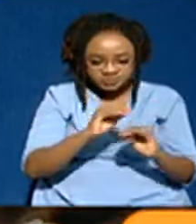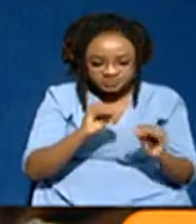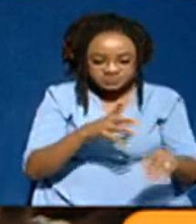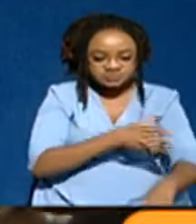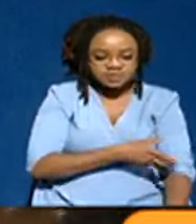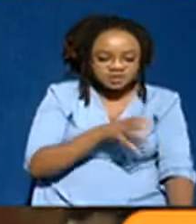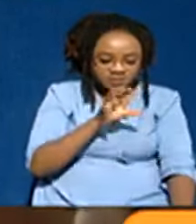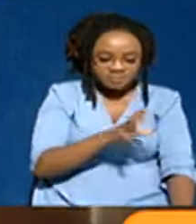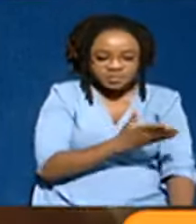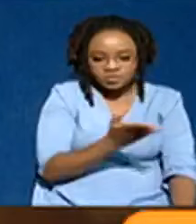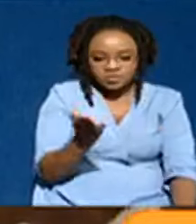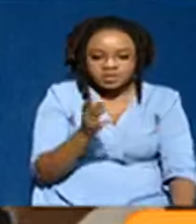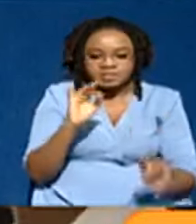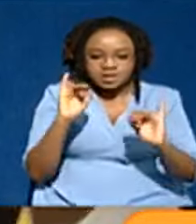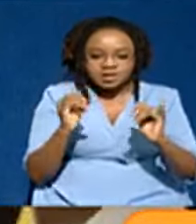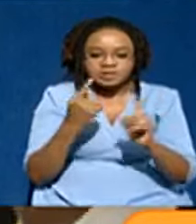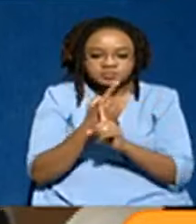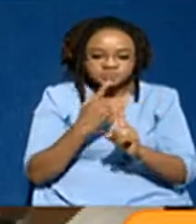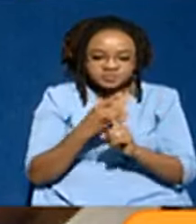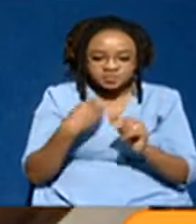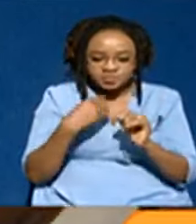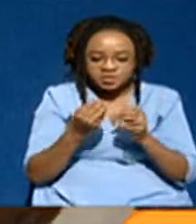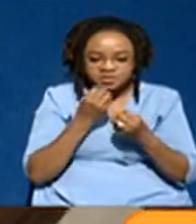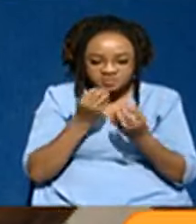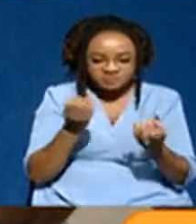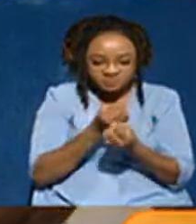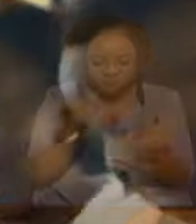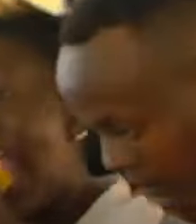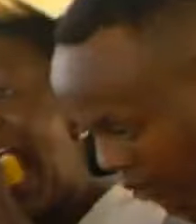empower them through the news we give, and that remains our goal every single day.